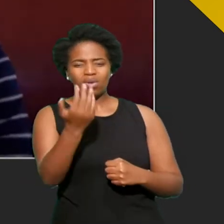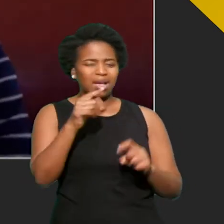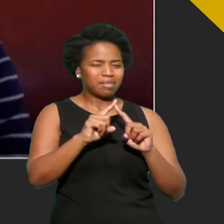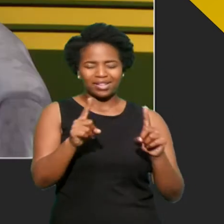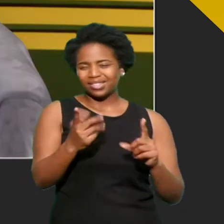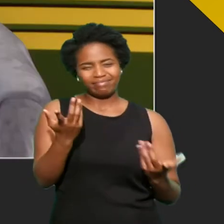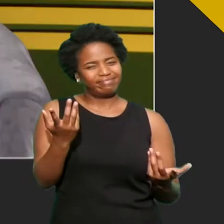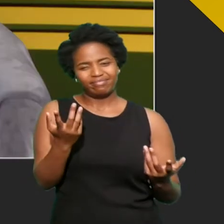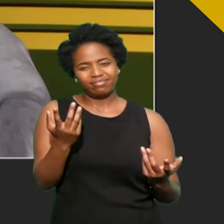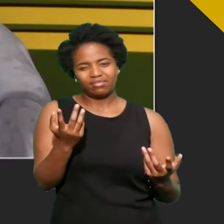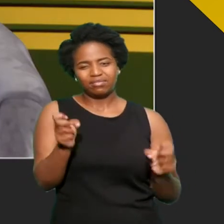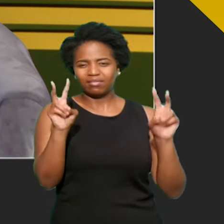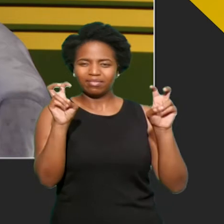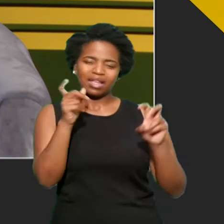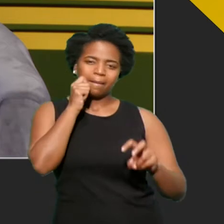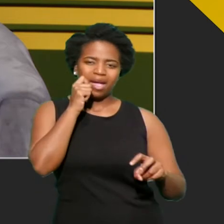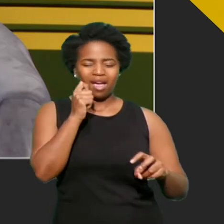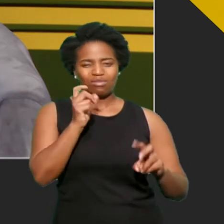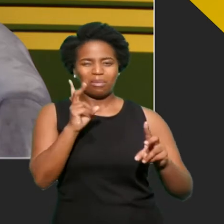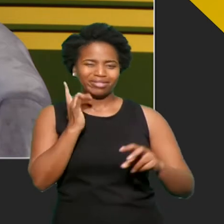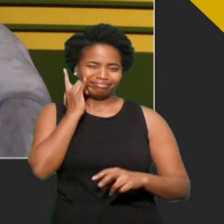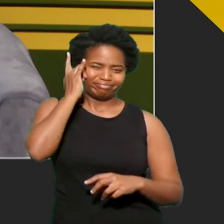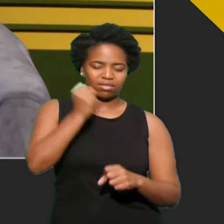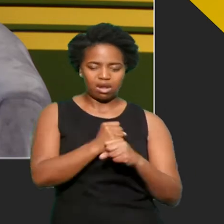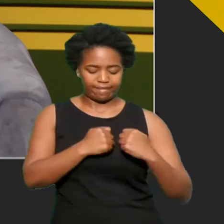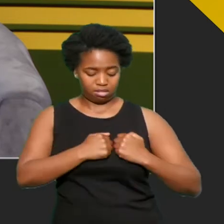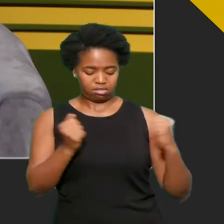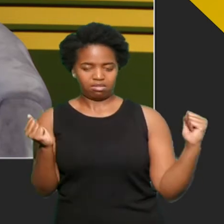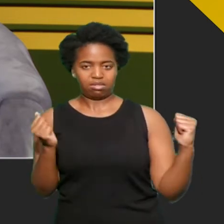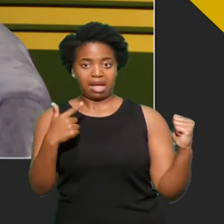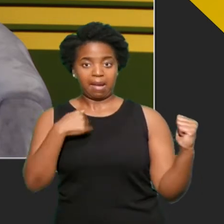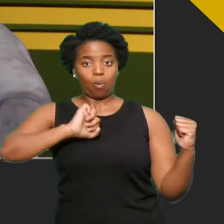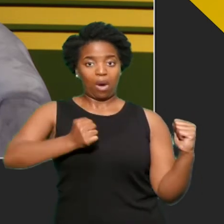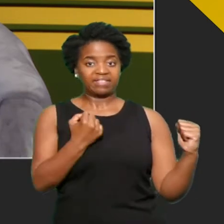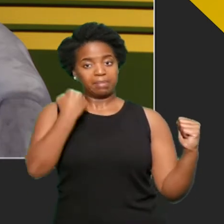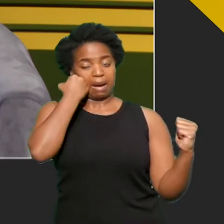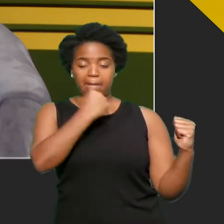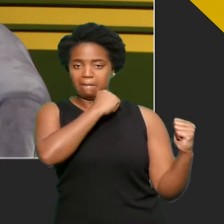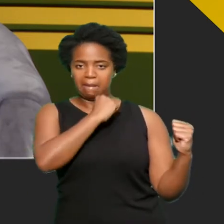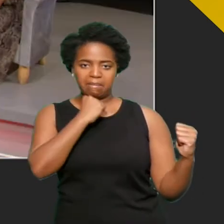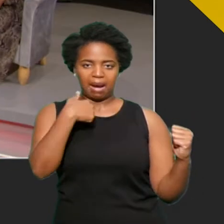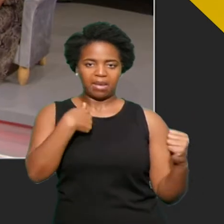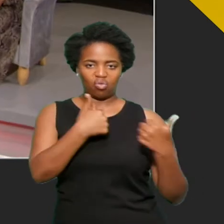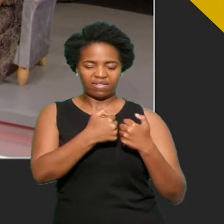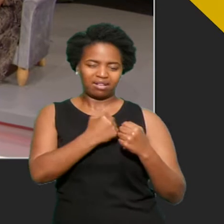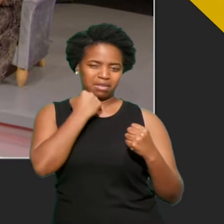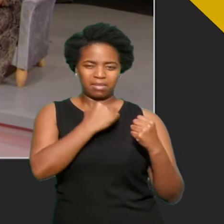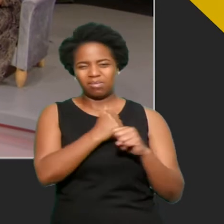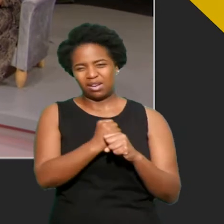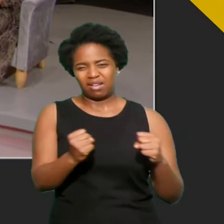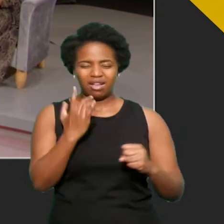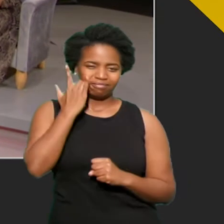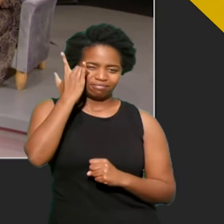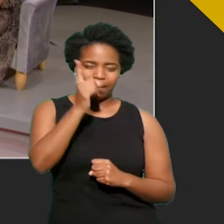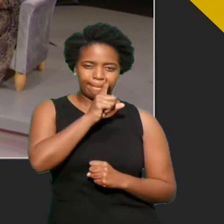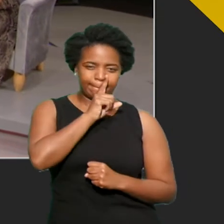it's not acceptable for men to speak about abuse. No. But we found that now